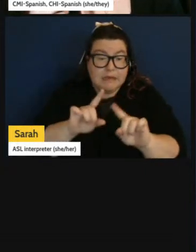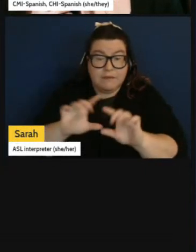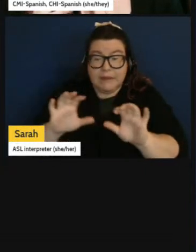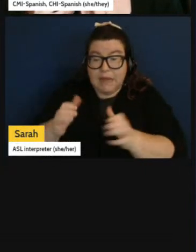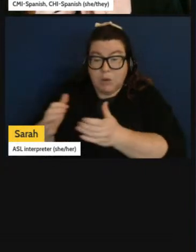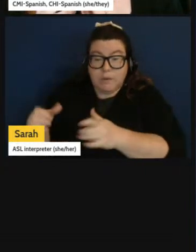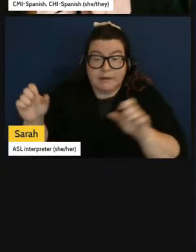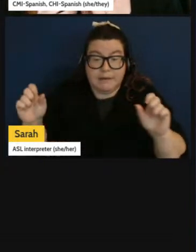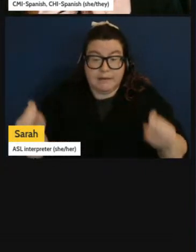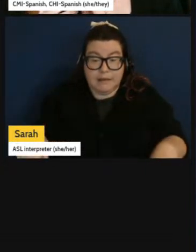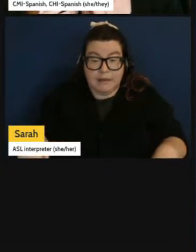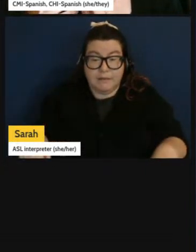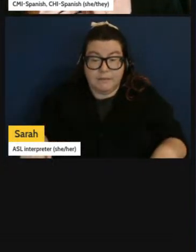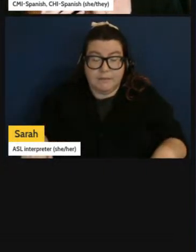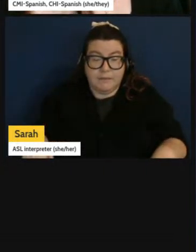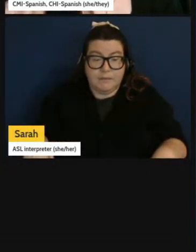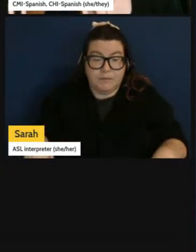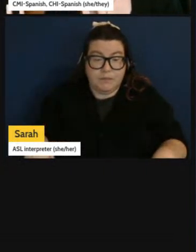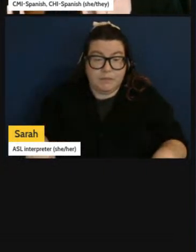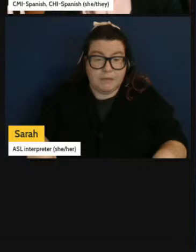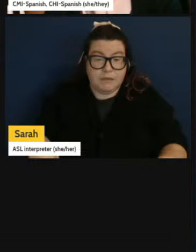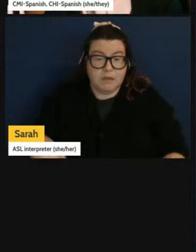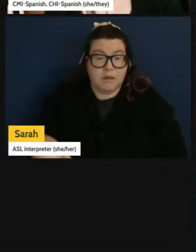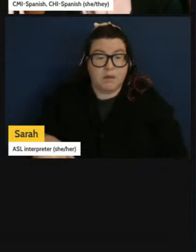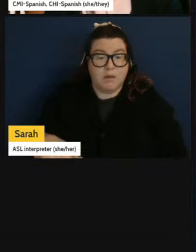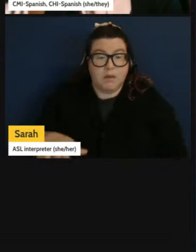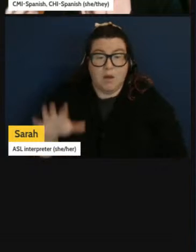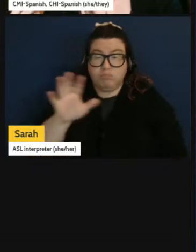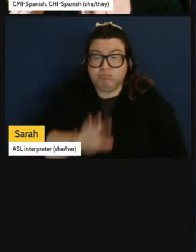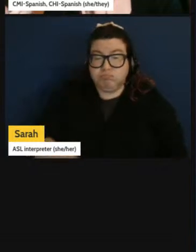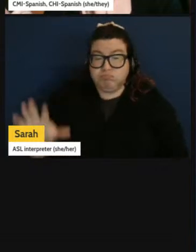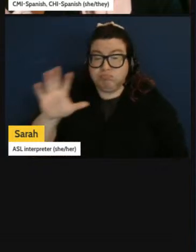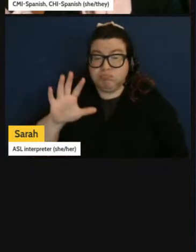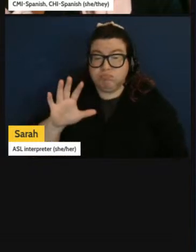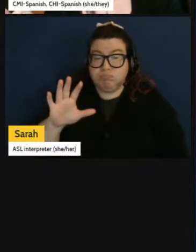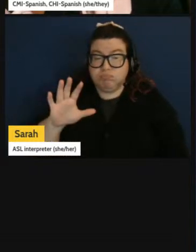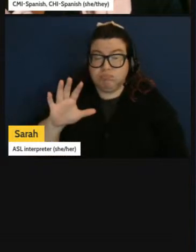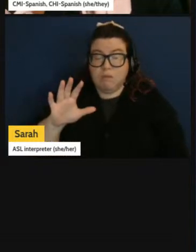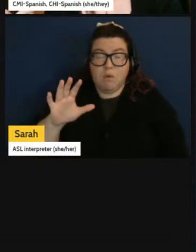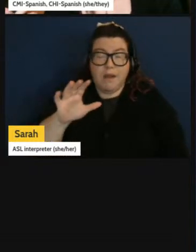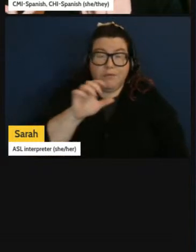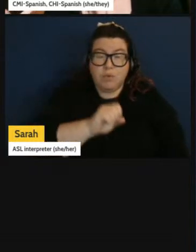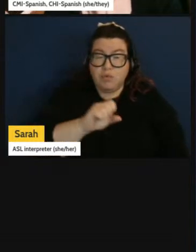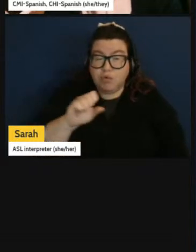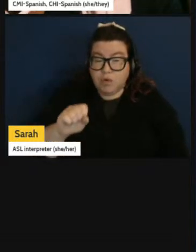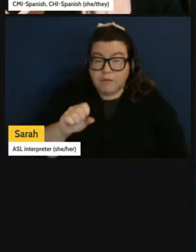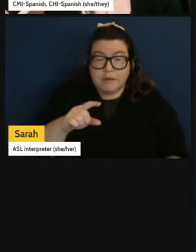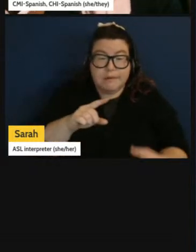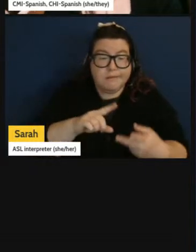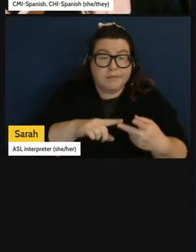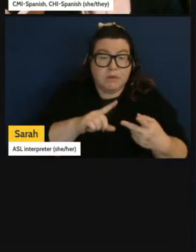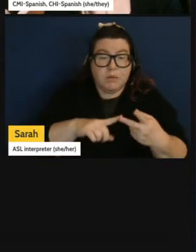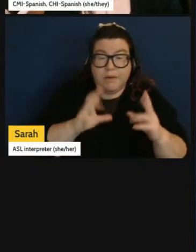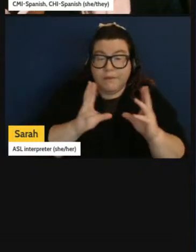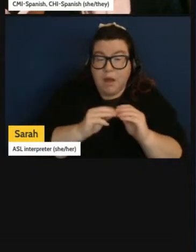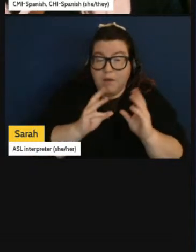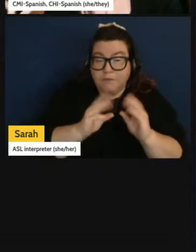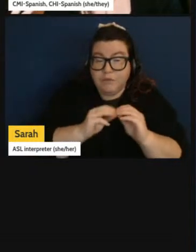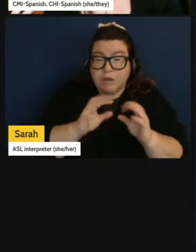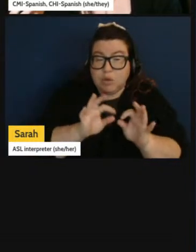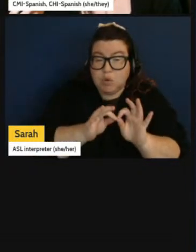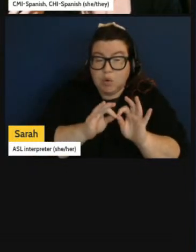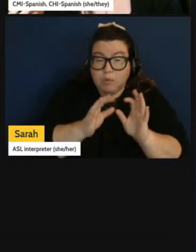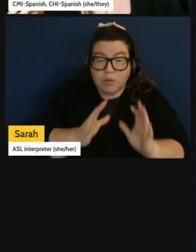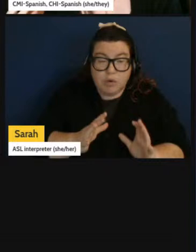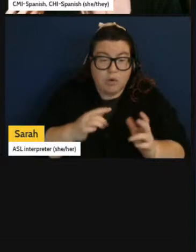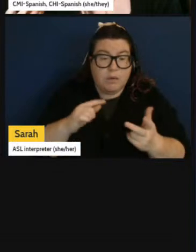way. We have, all across the board. We have social services, we have conference interpreters, we